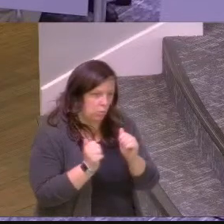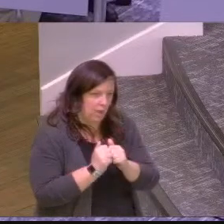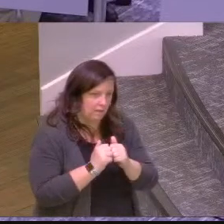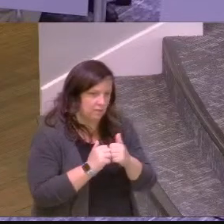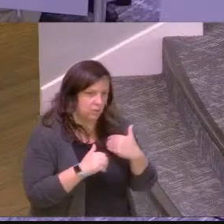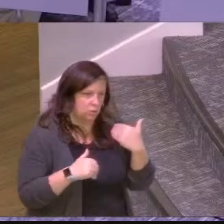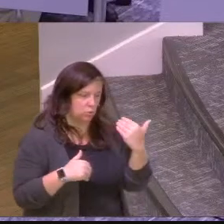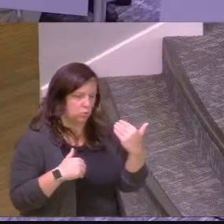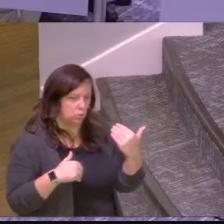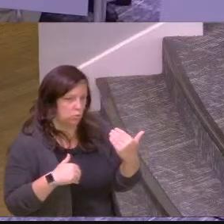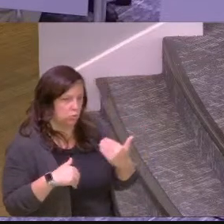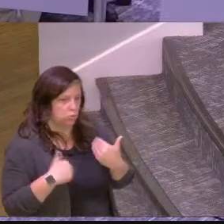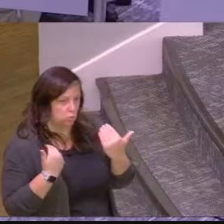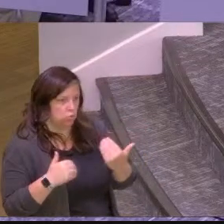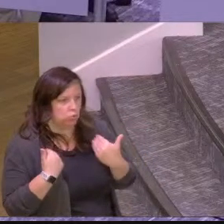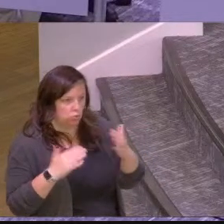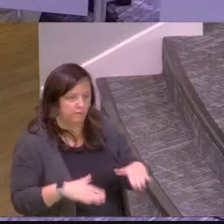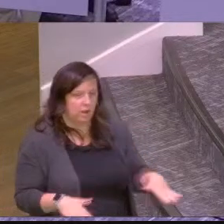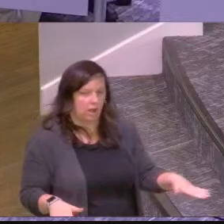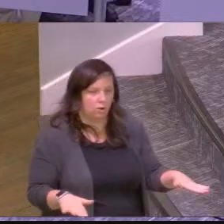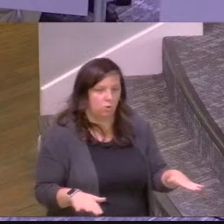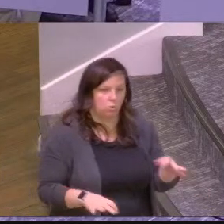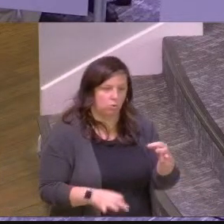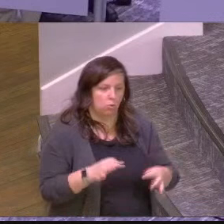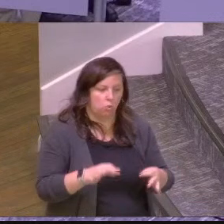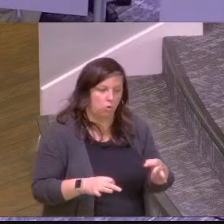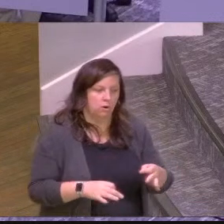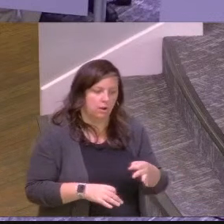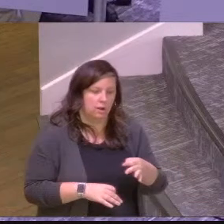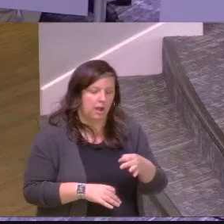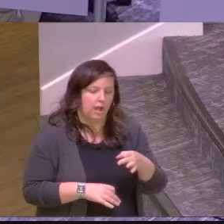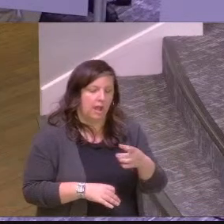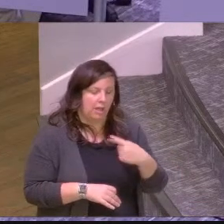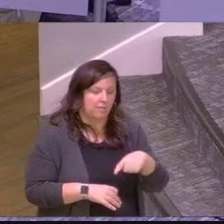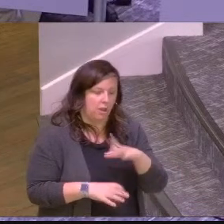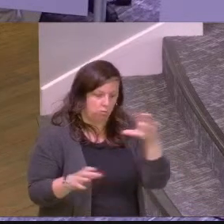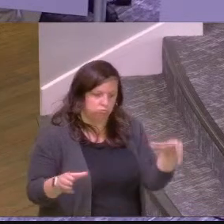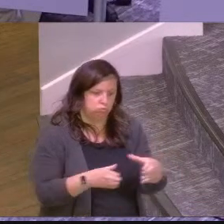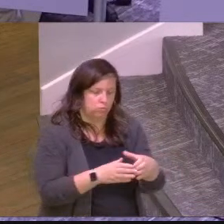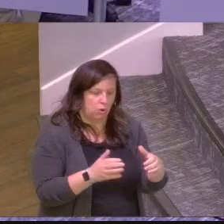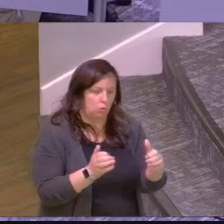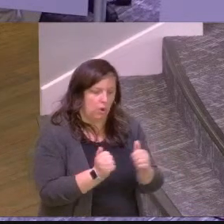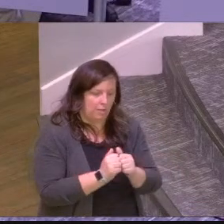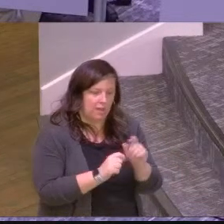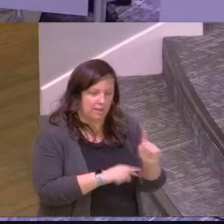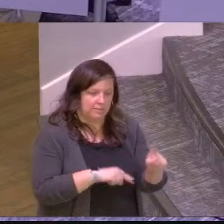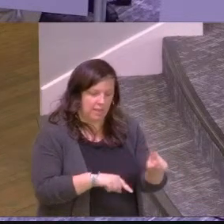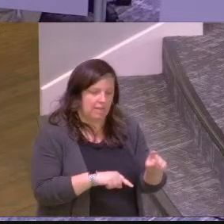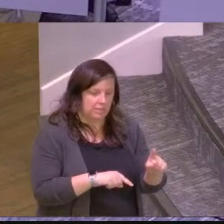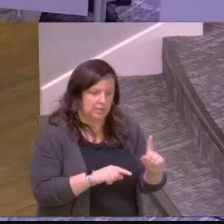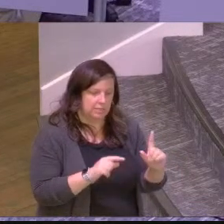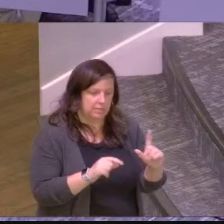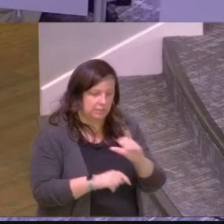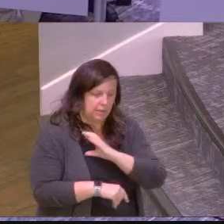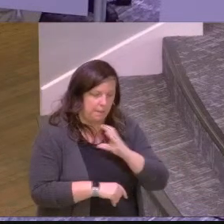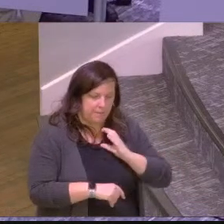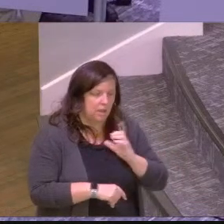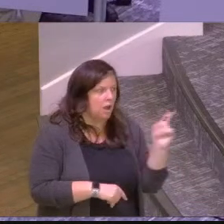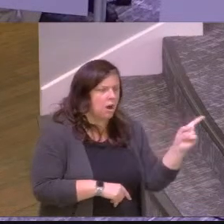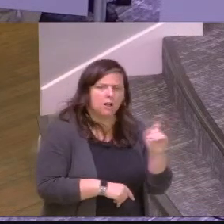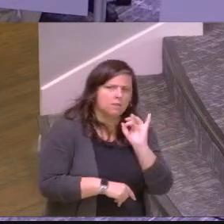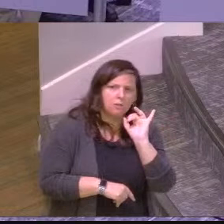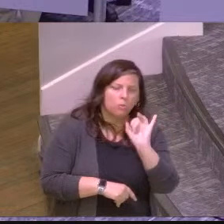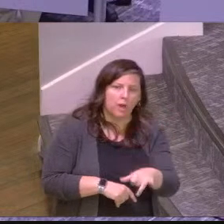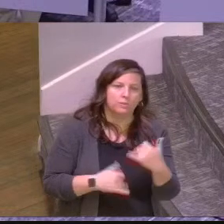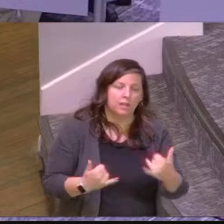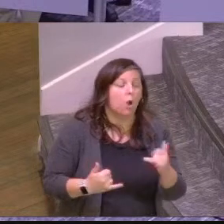they're reconvening that attendance committee, so we will be meeting. Was that today? Because I knew, I'm like, it was either this week or next week, because Ms. Gillis was